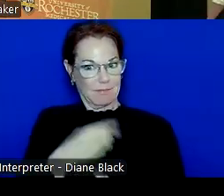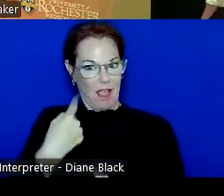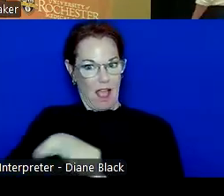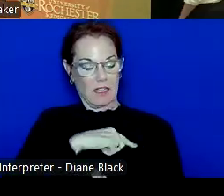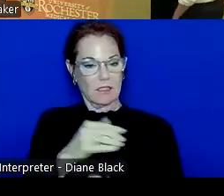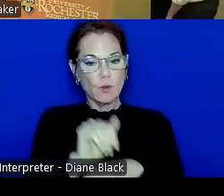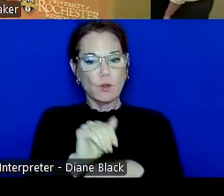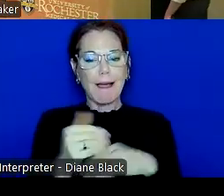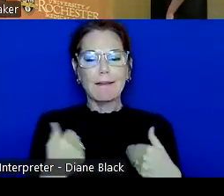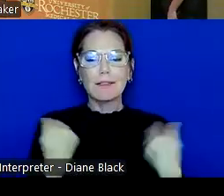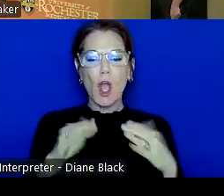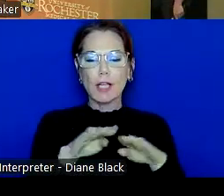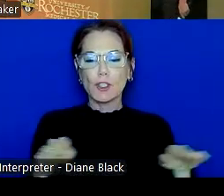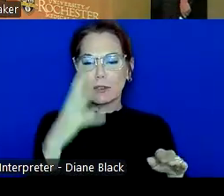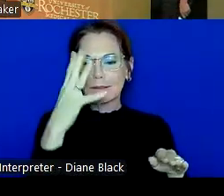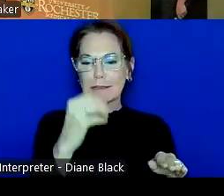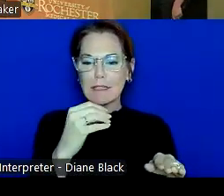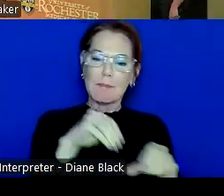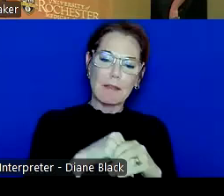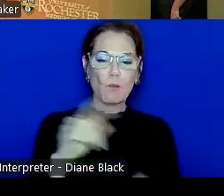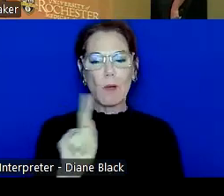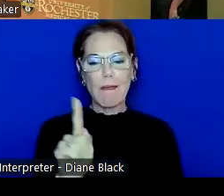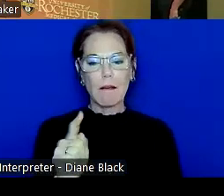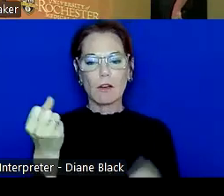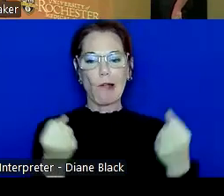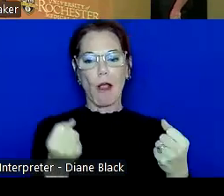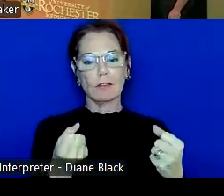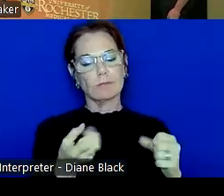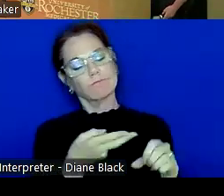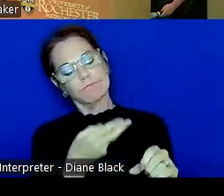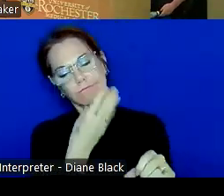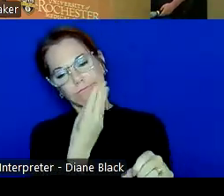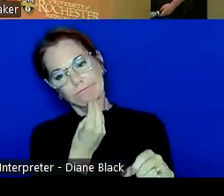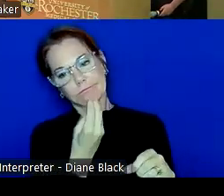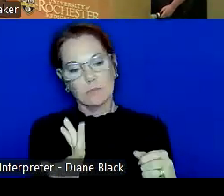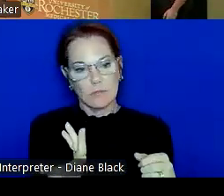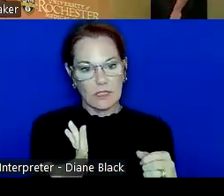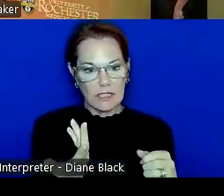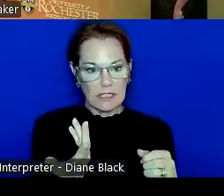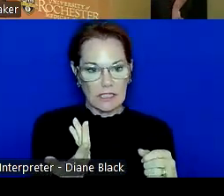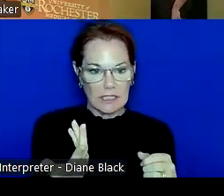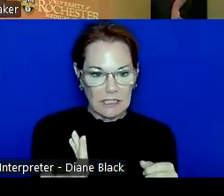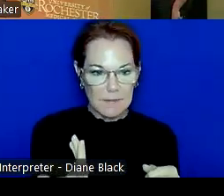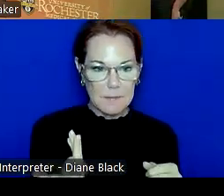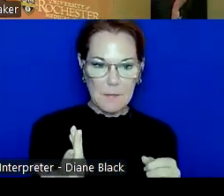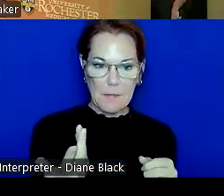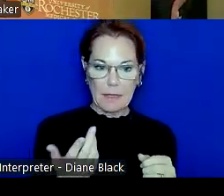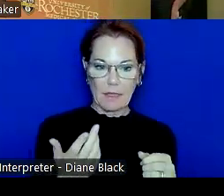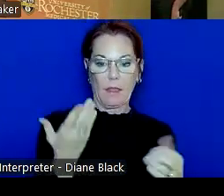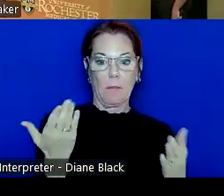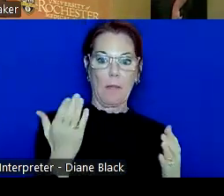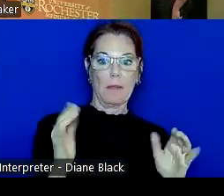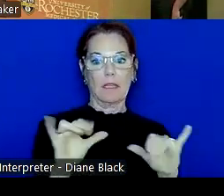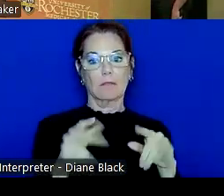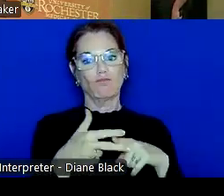children may sleep in cars in Rochester because there is no place else to sleep. An urgently needed engineer or technician may decide not to move